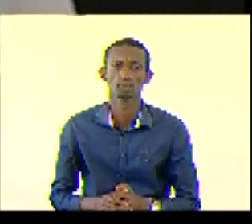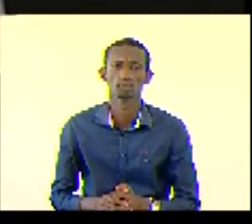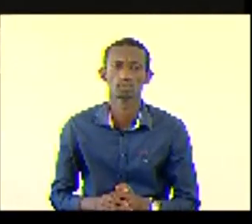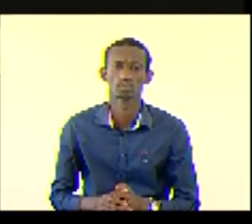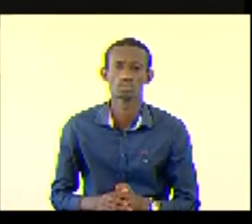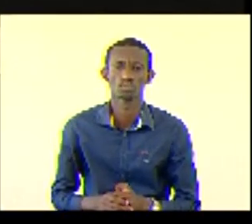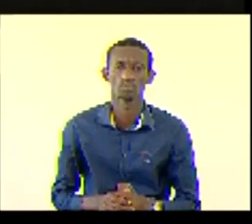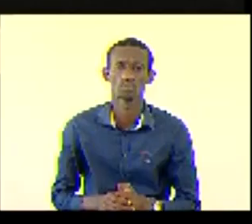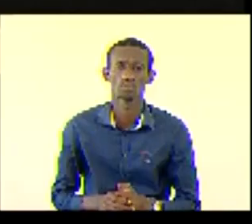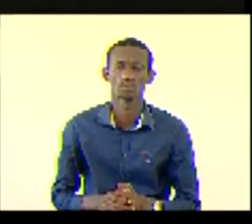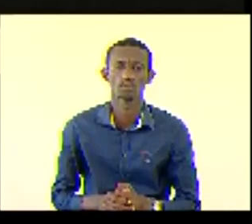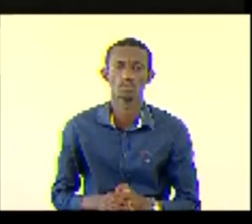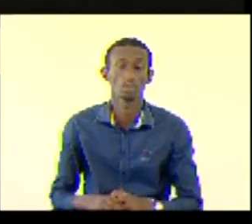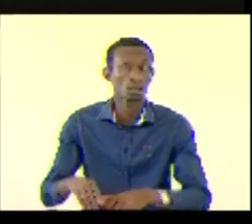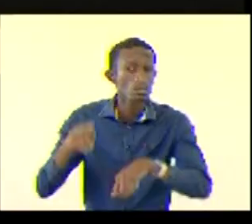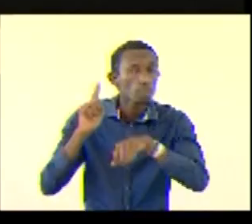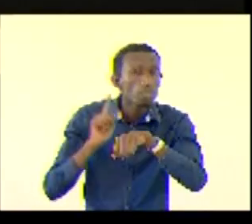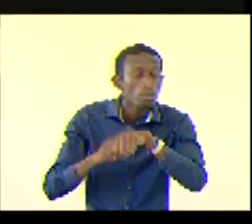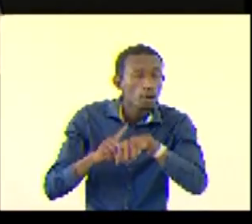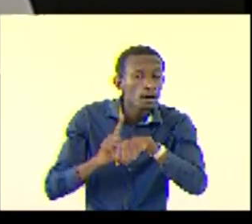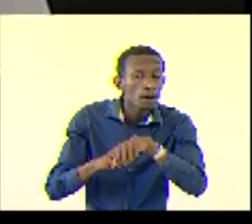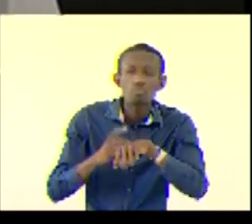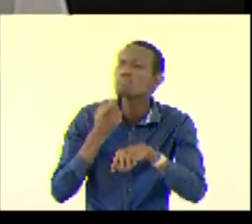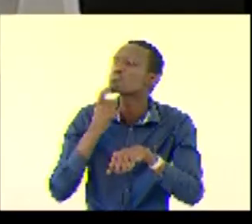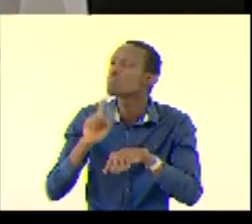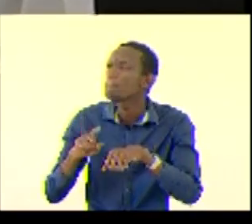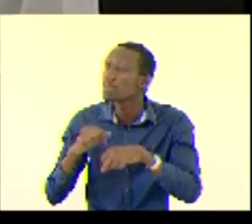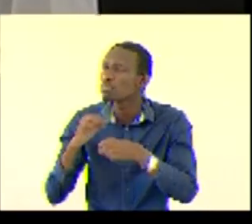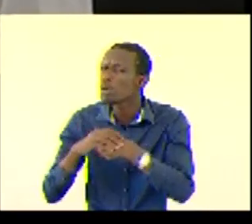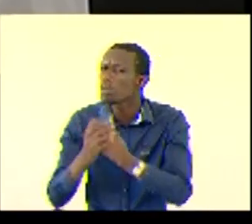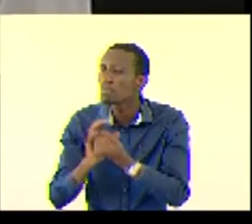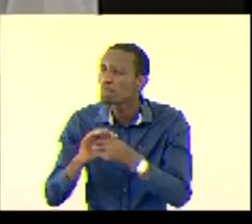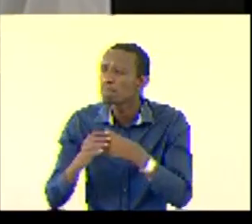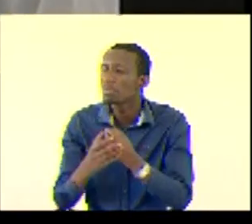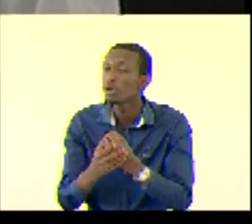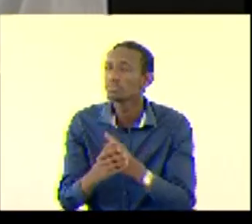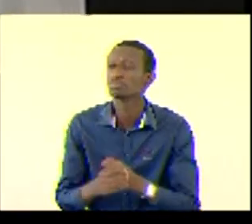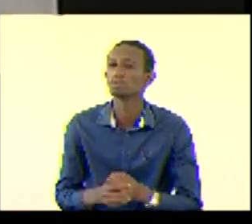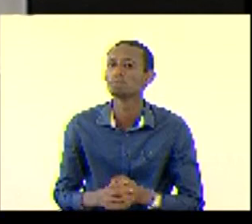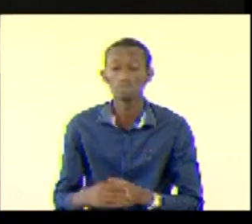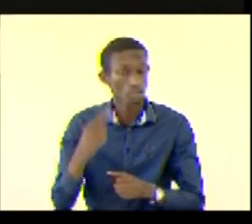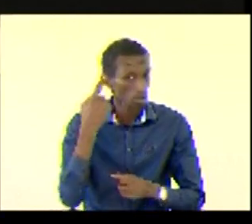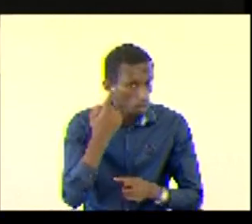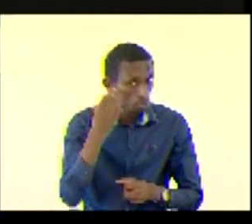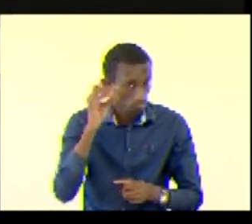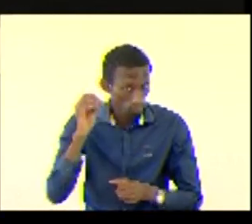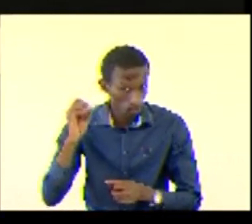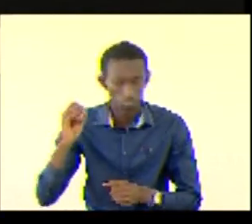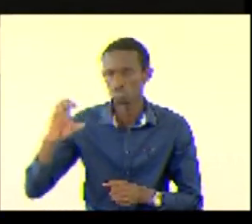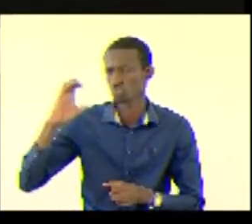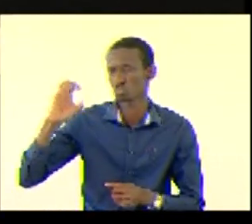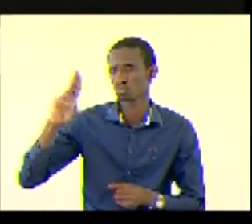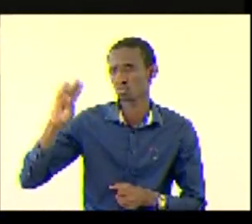to produce 100 cubic centimeters of the gas. Time to produce. So you have to go